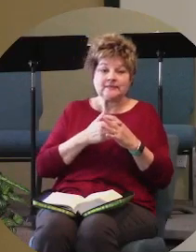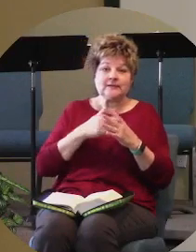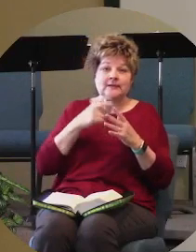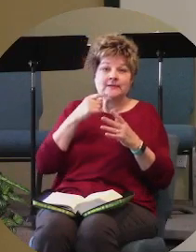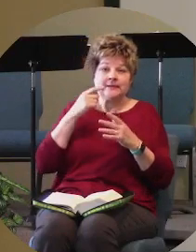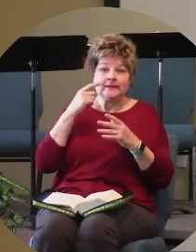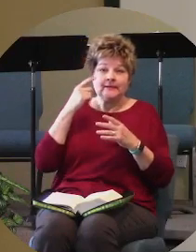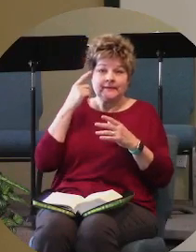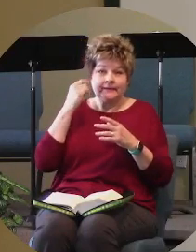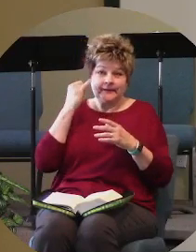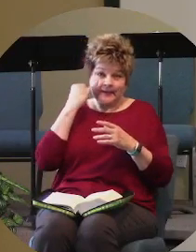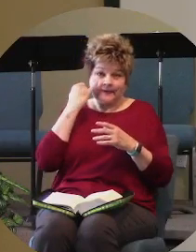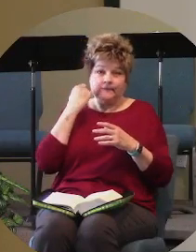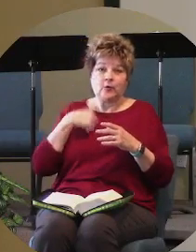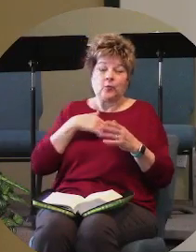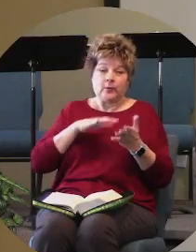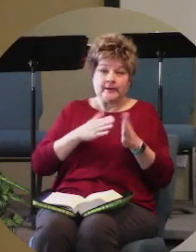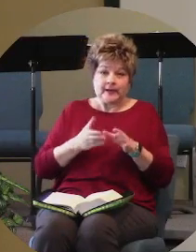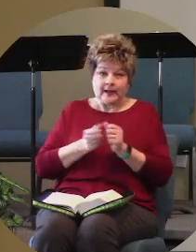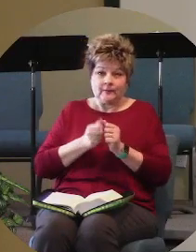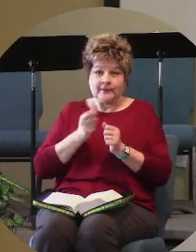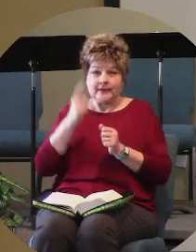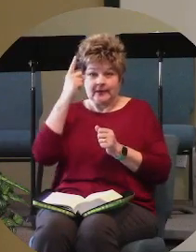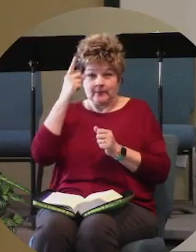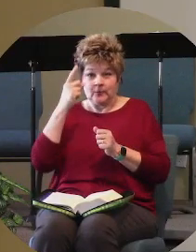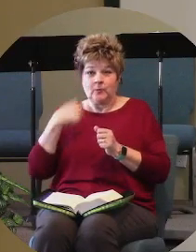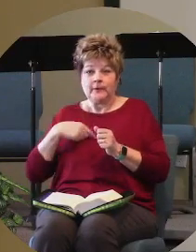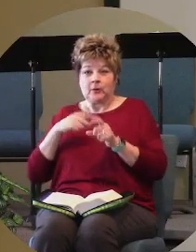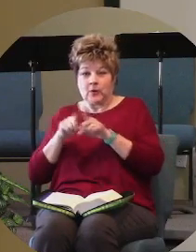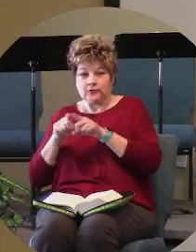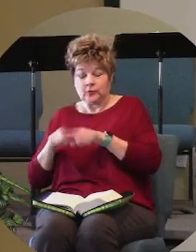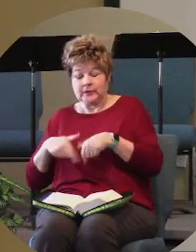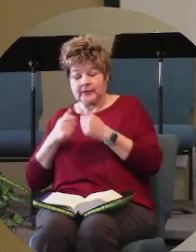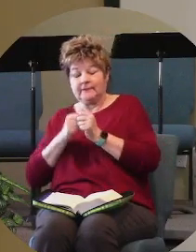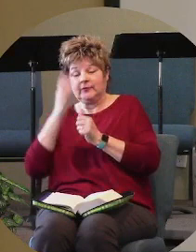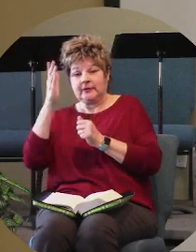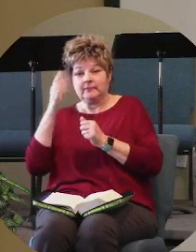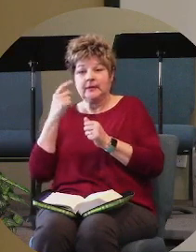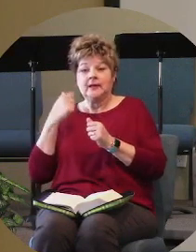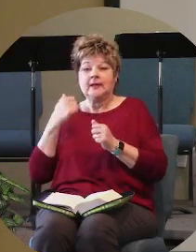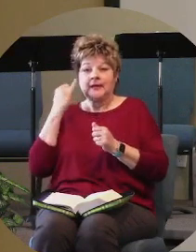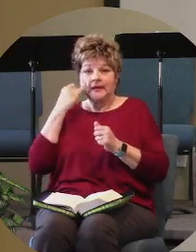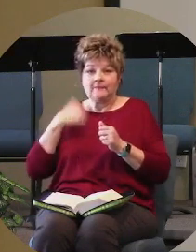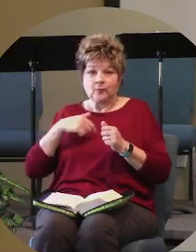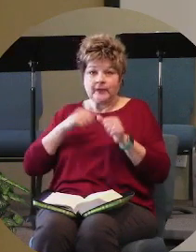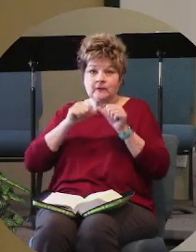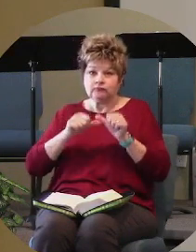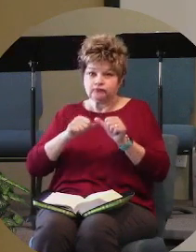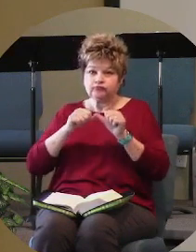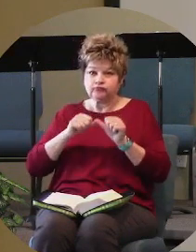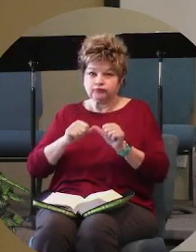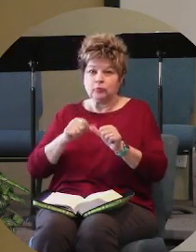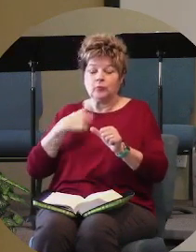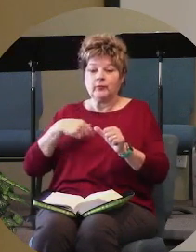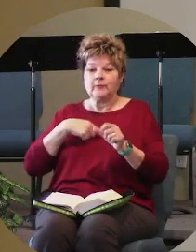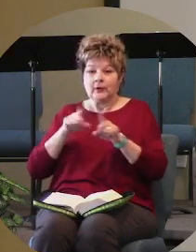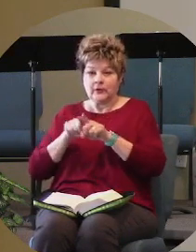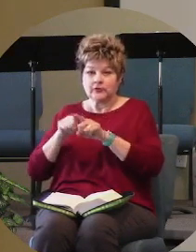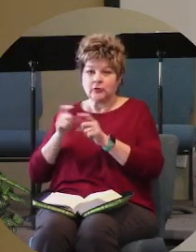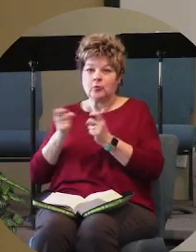him, we will also live with him. If we endure, we will also reign with